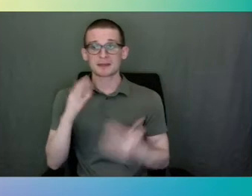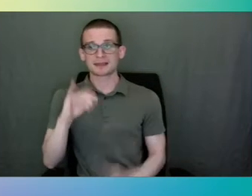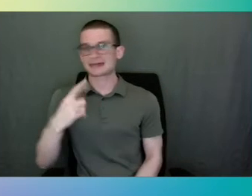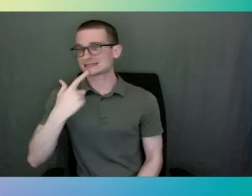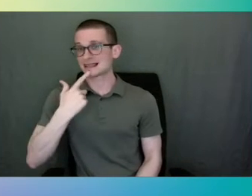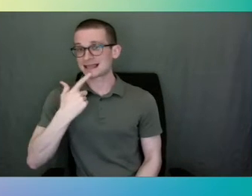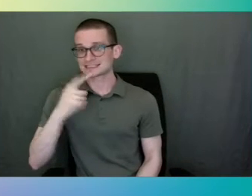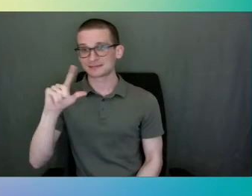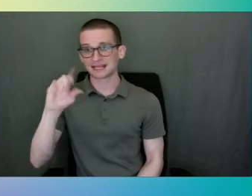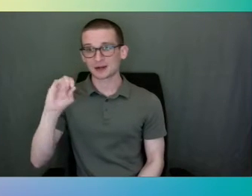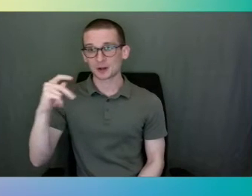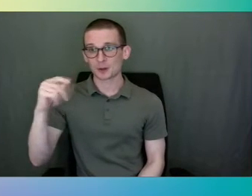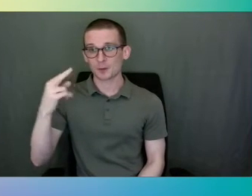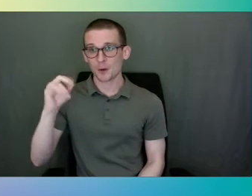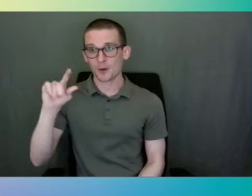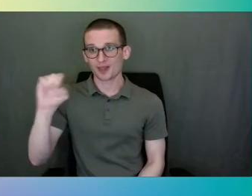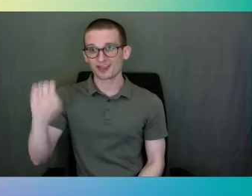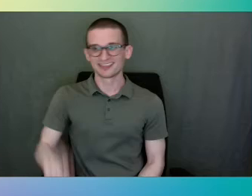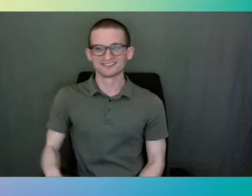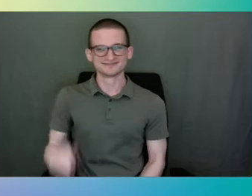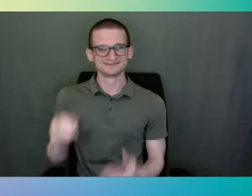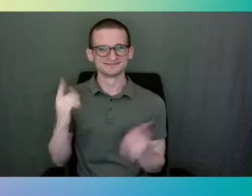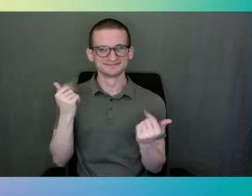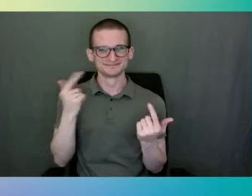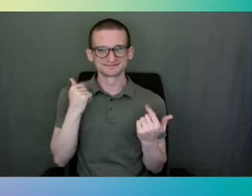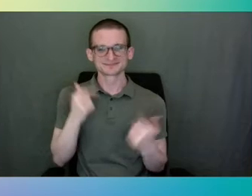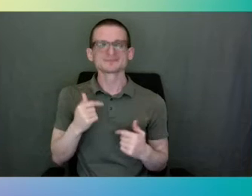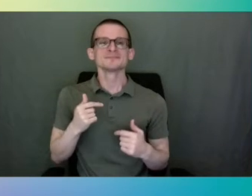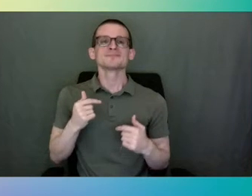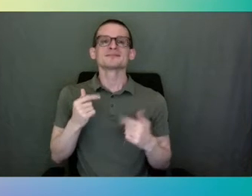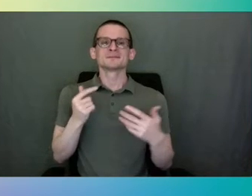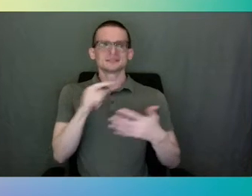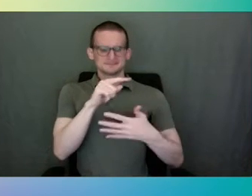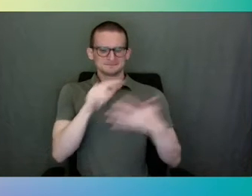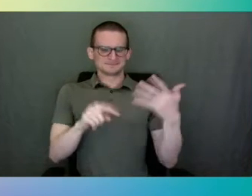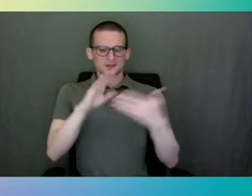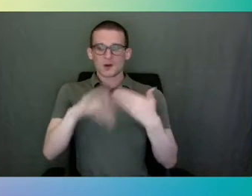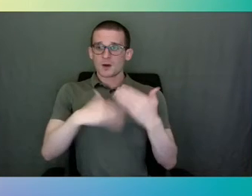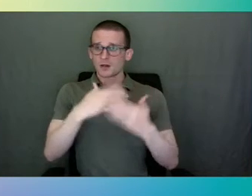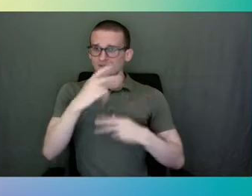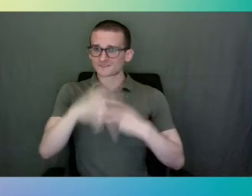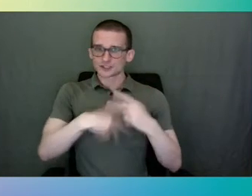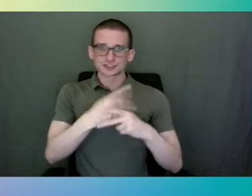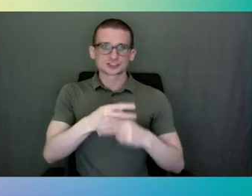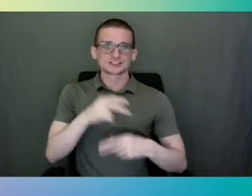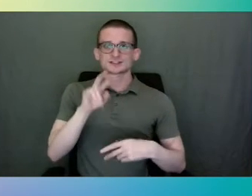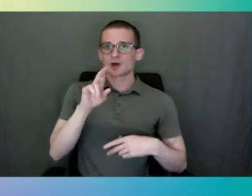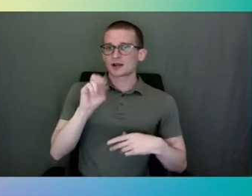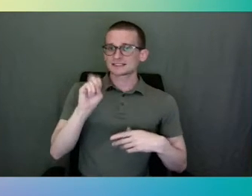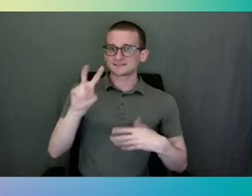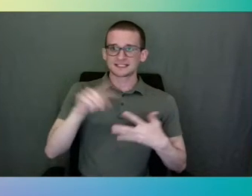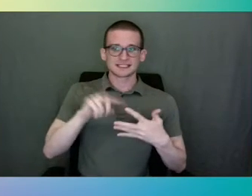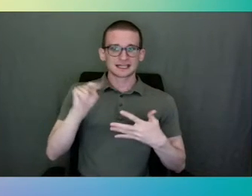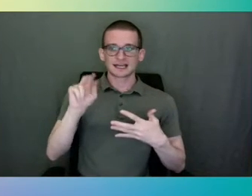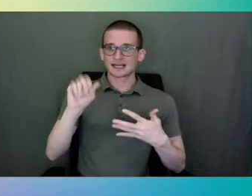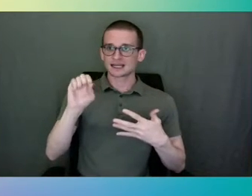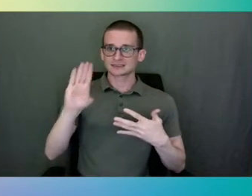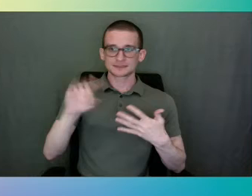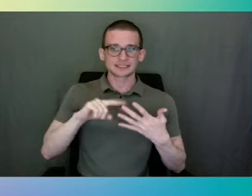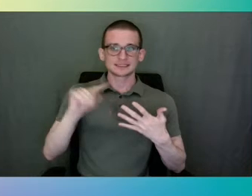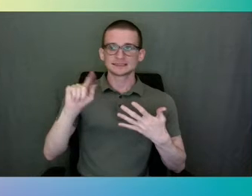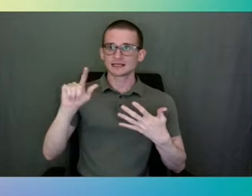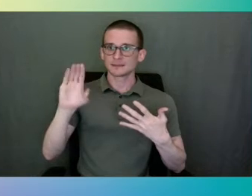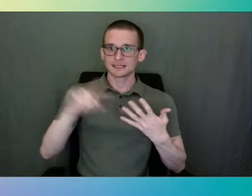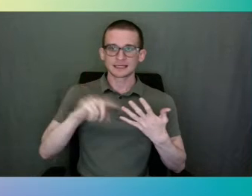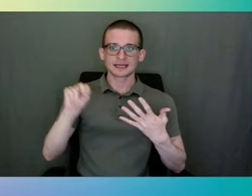The versions on, all the versions on this page right here, RSV, NASB, TLB, NIV, ESV.